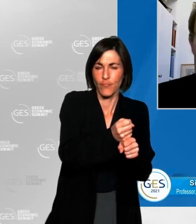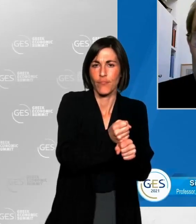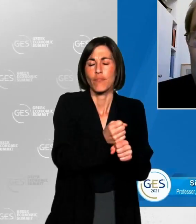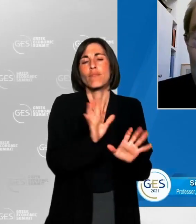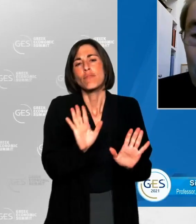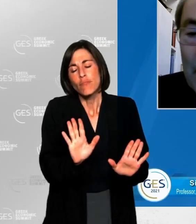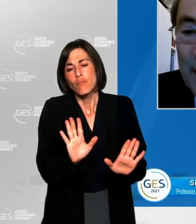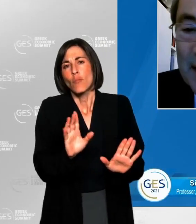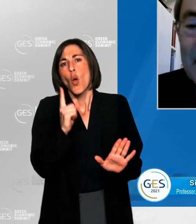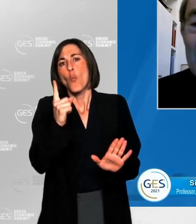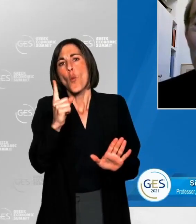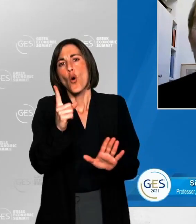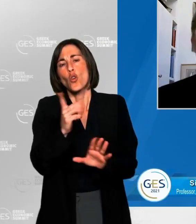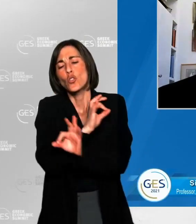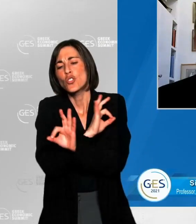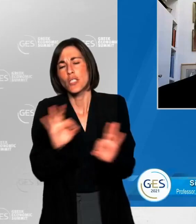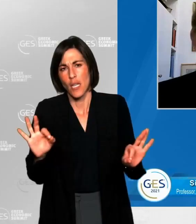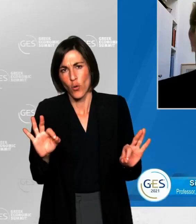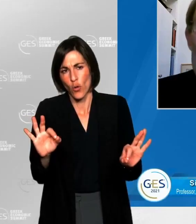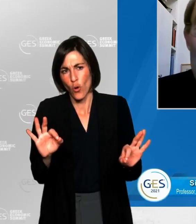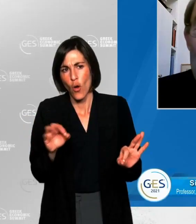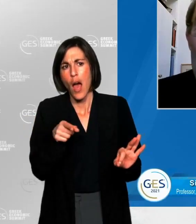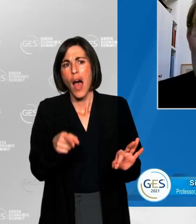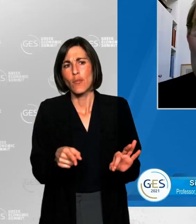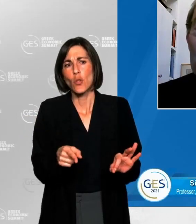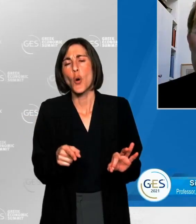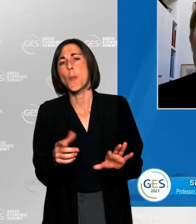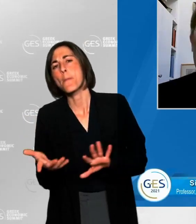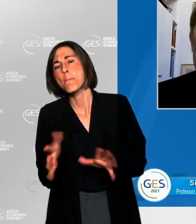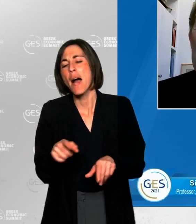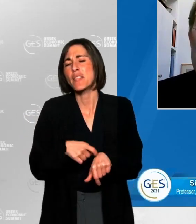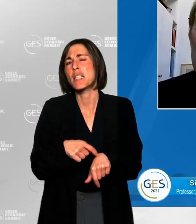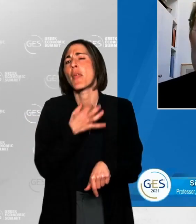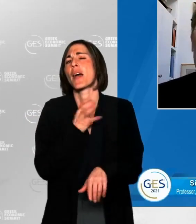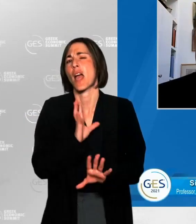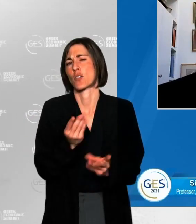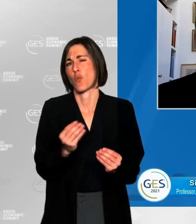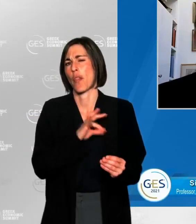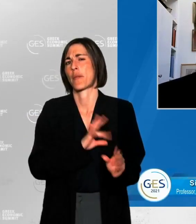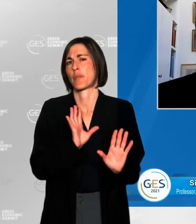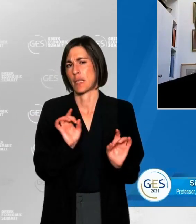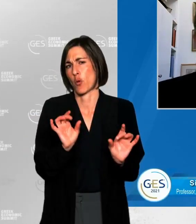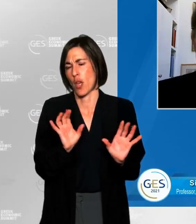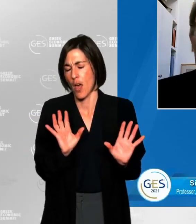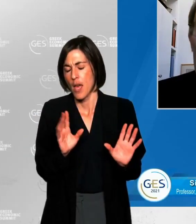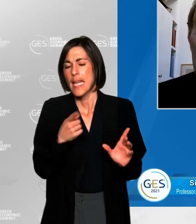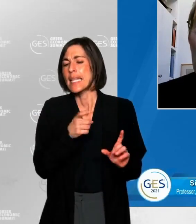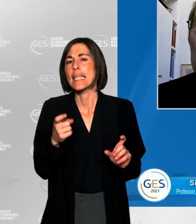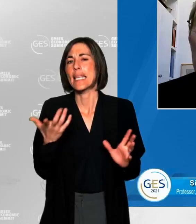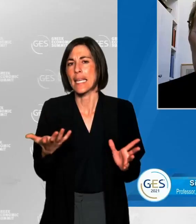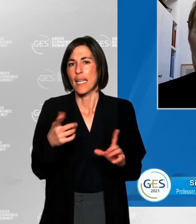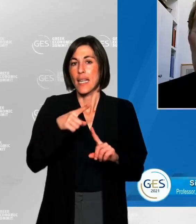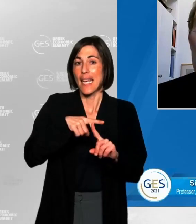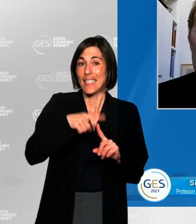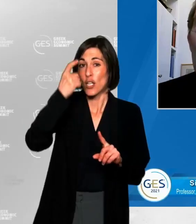not be very helpful at the present stage, is that artificial intelligence in the next phase of economic